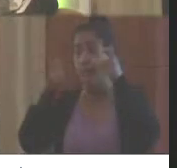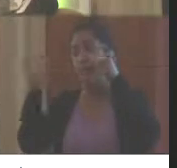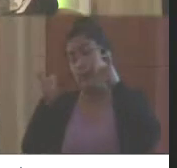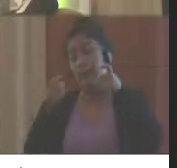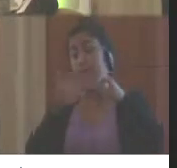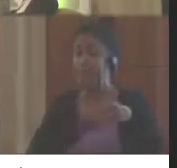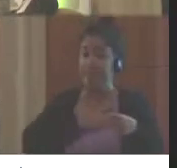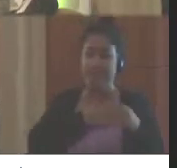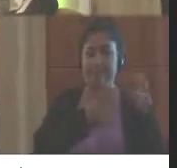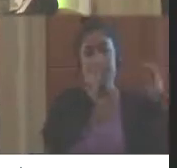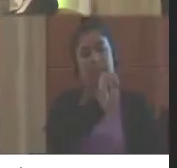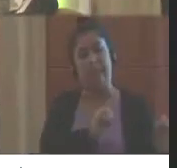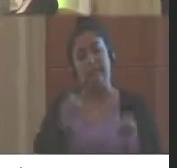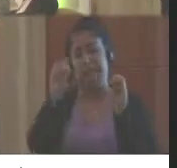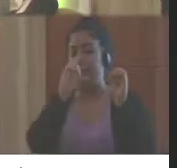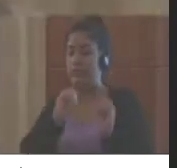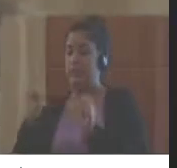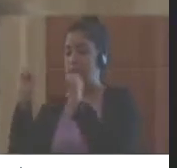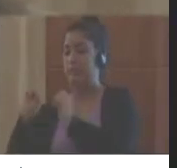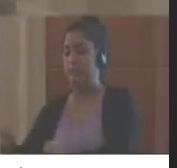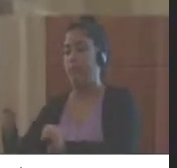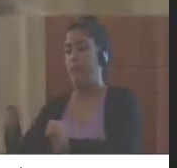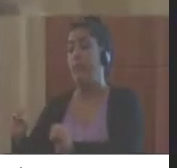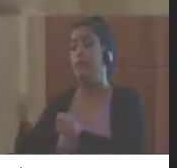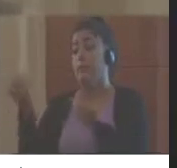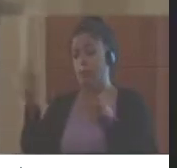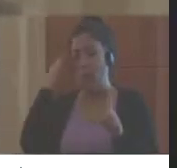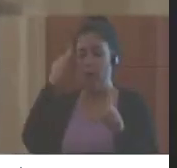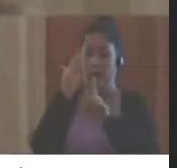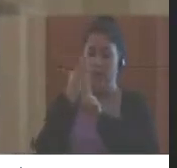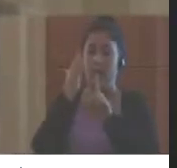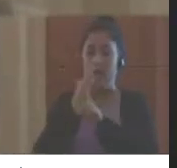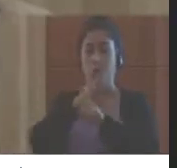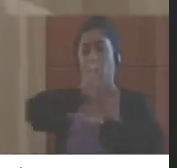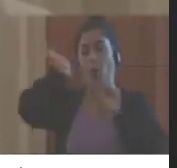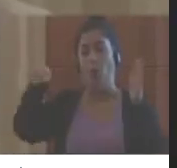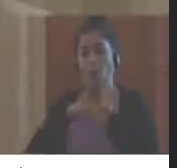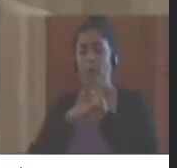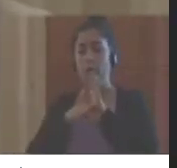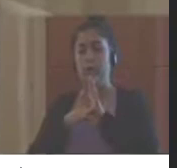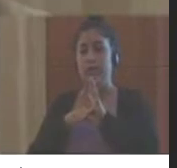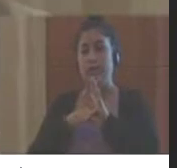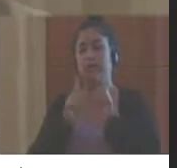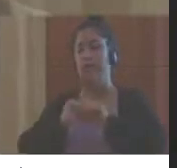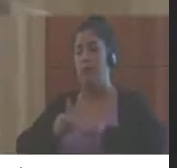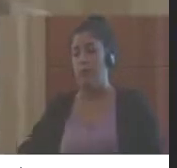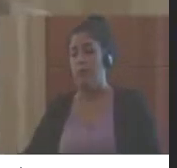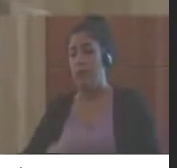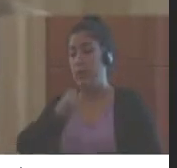human settlements that are not allowed. So I think we should carry out